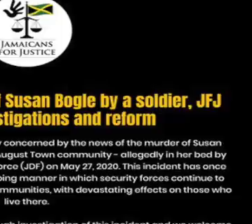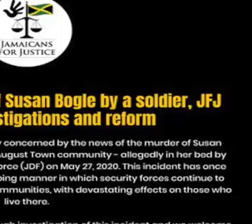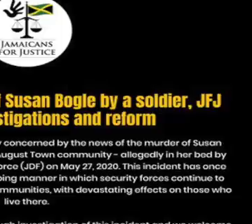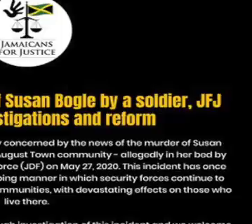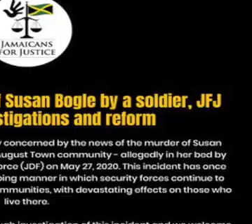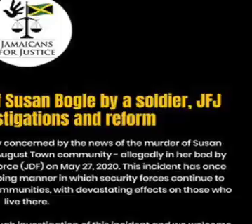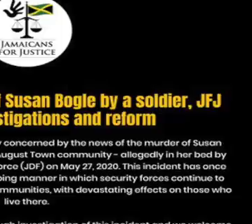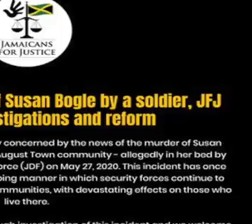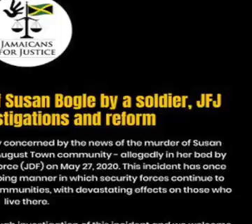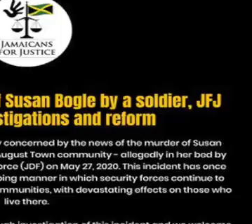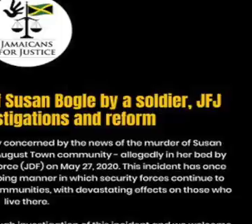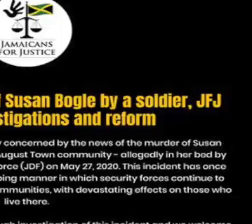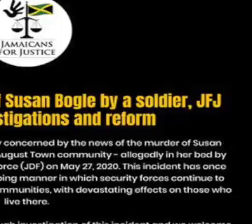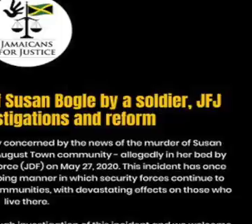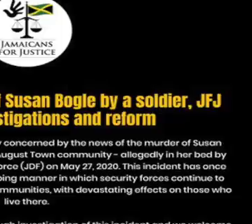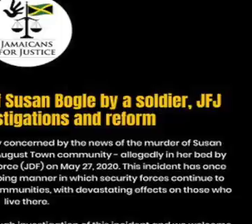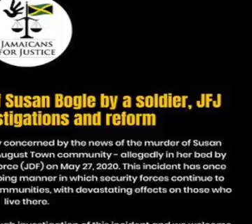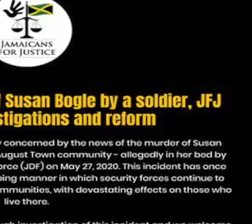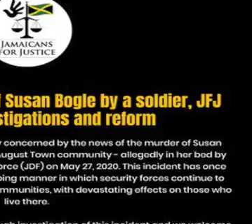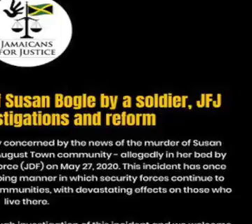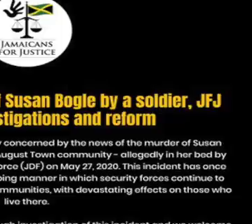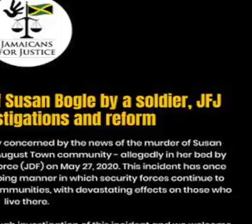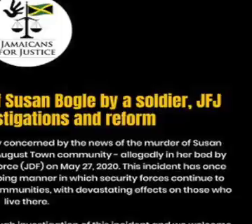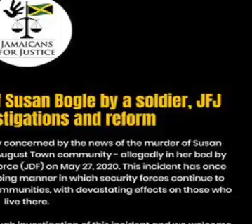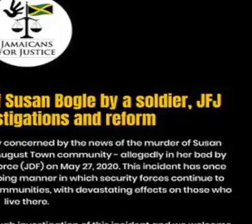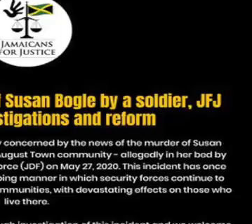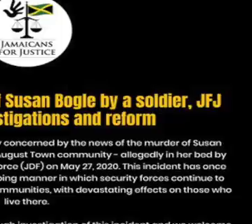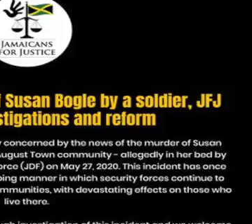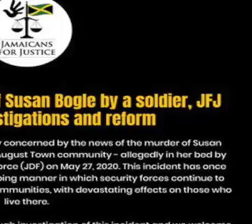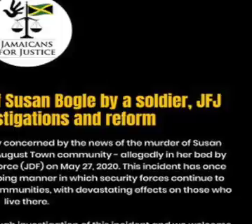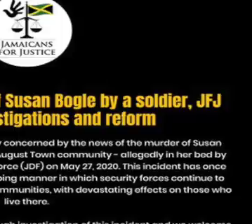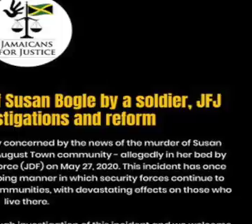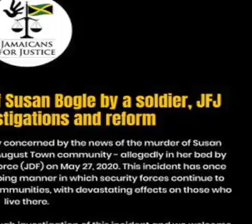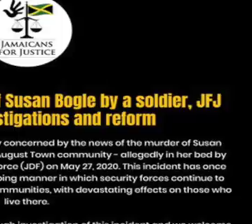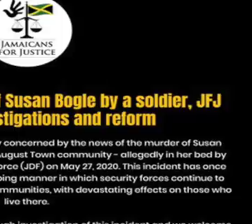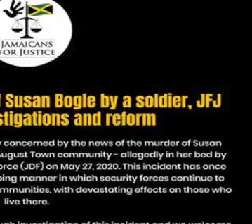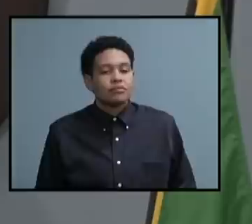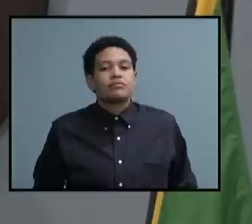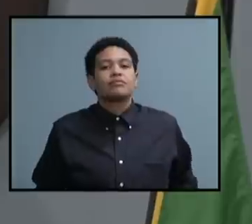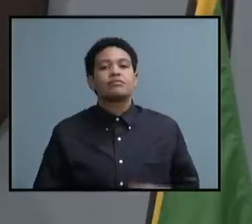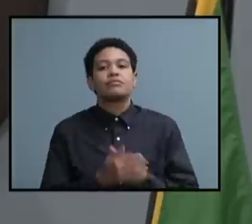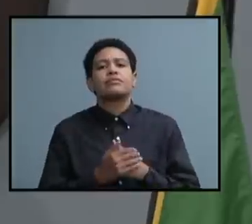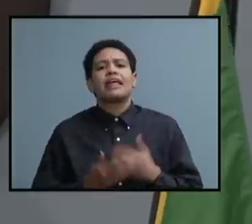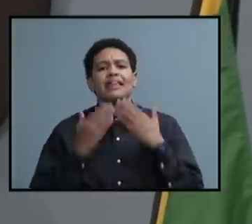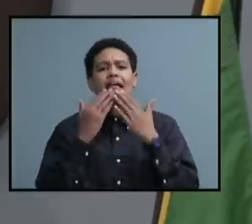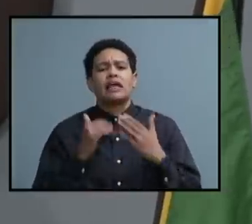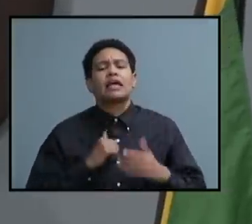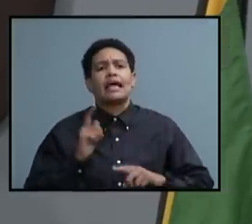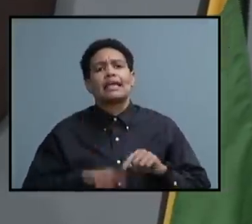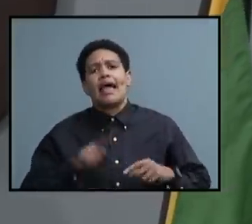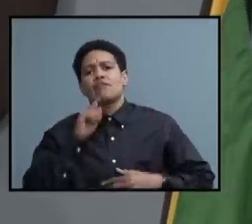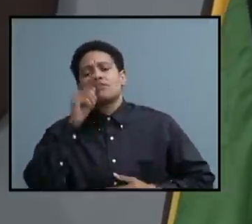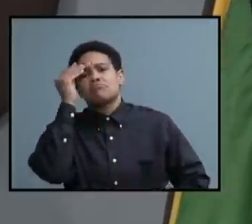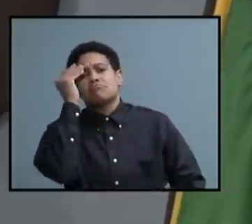and military excesses, especially with soldiers being heavily involved in policing? I am unable to speak to